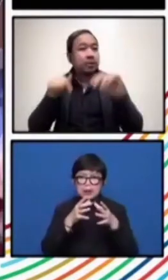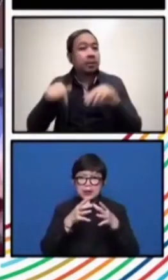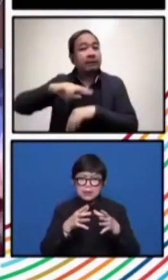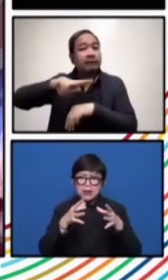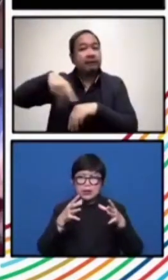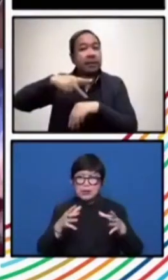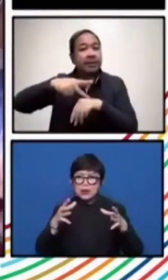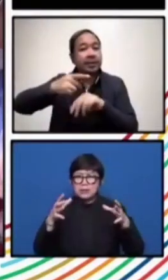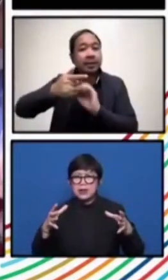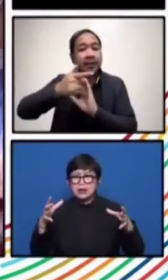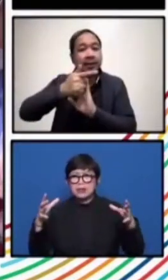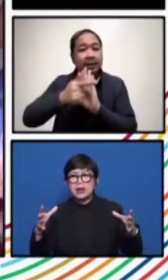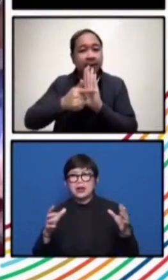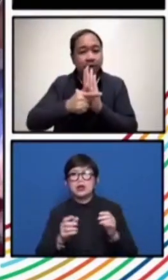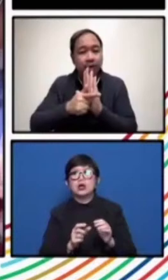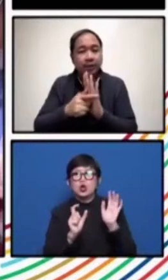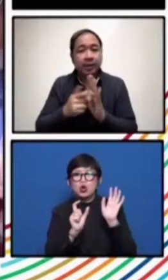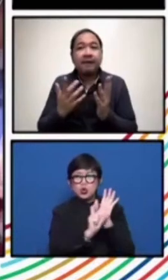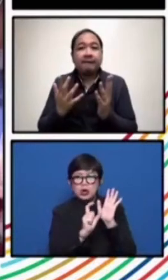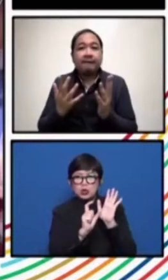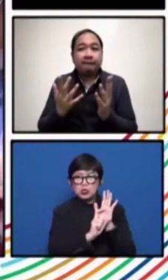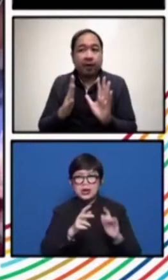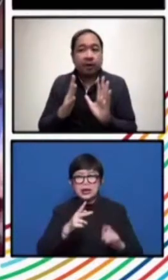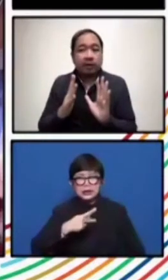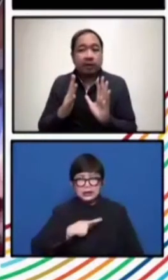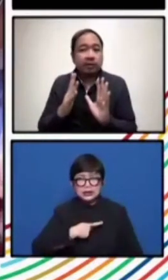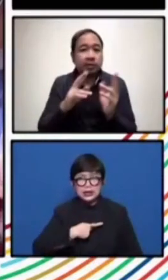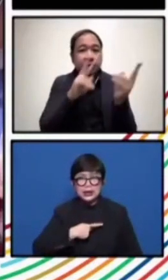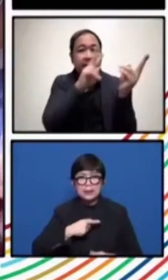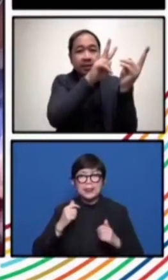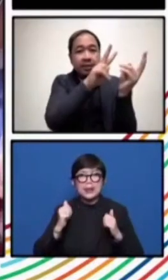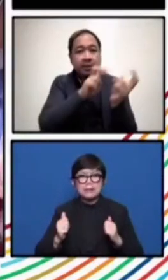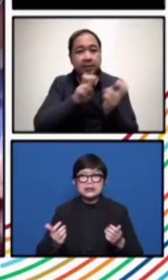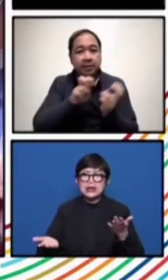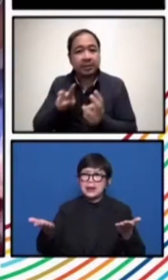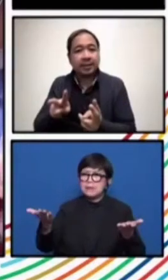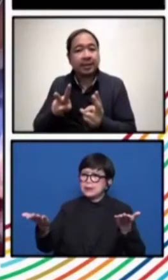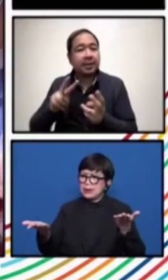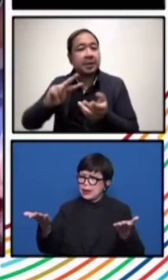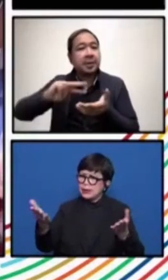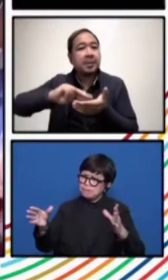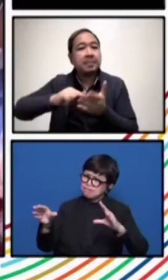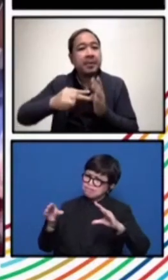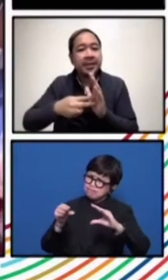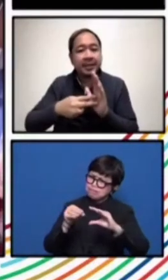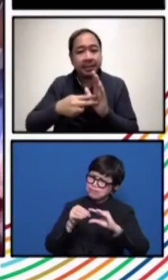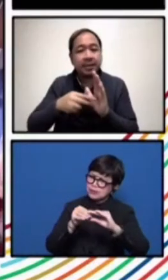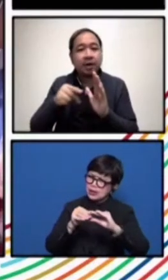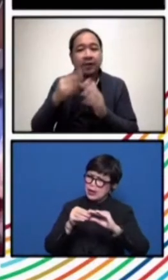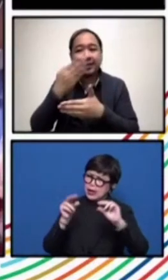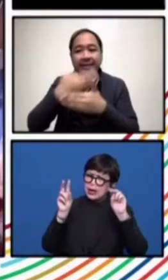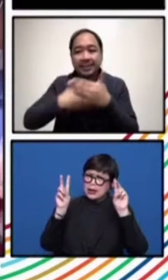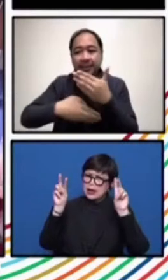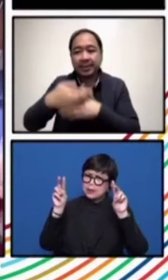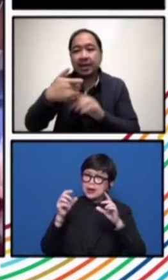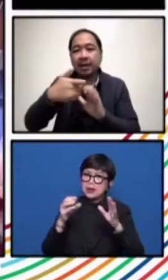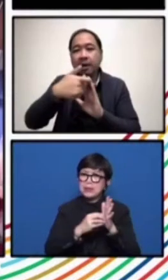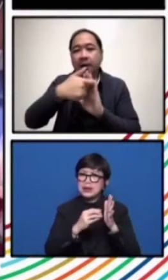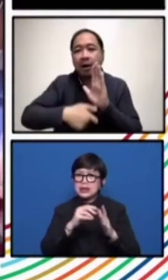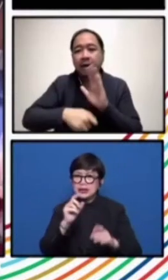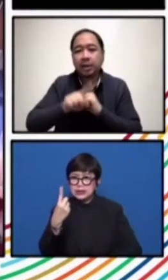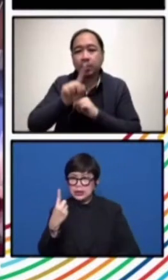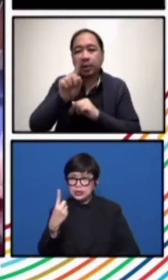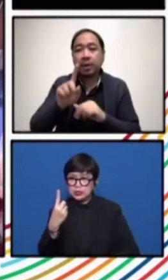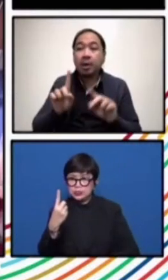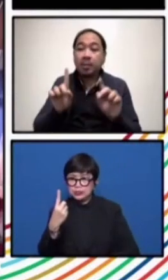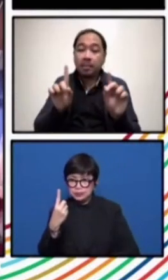we were able to consider the adoption of the the definition in article one however because of